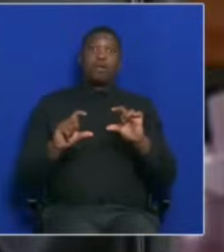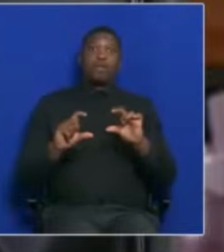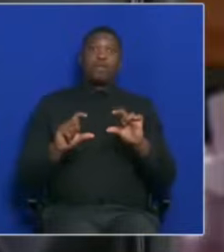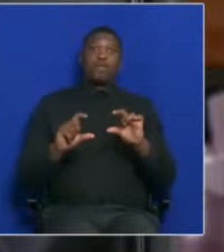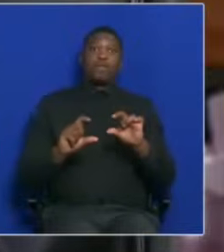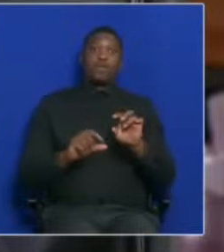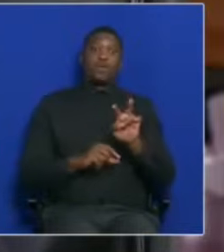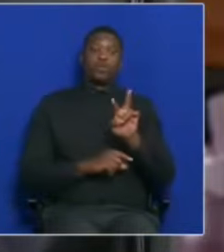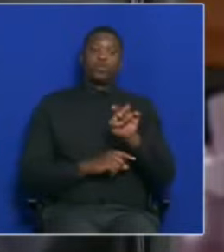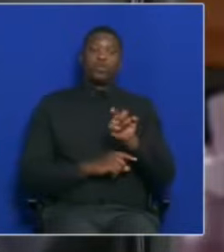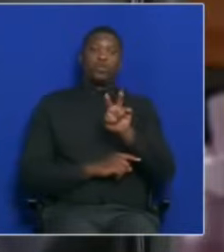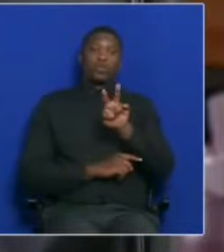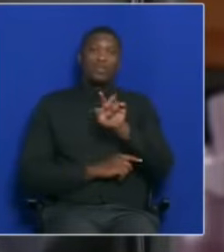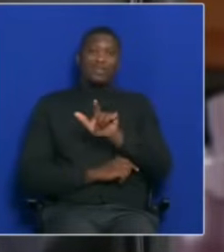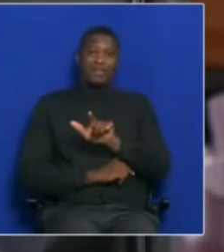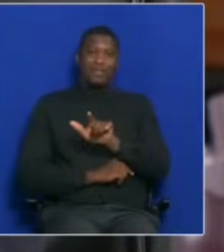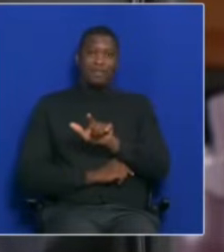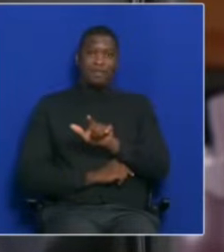2.27.